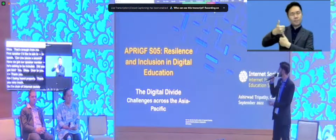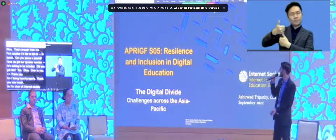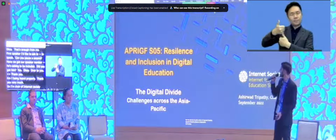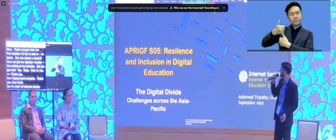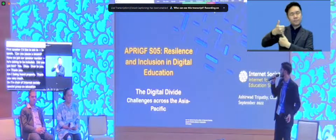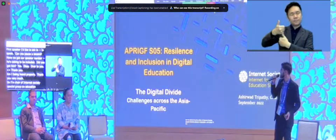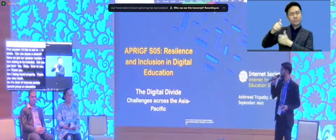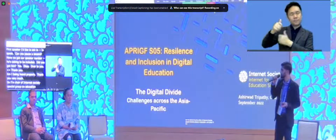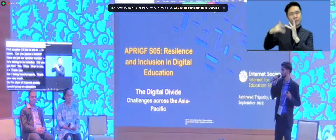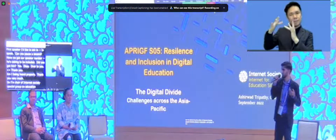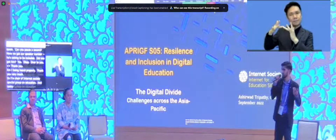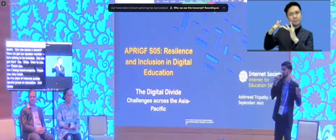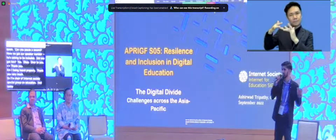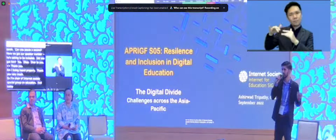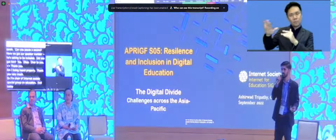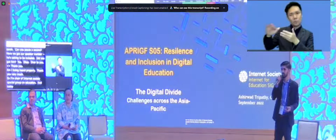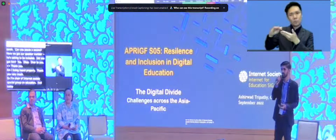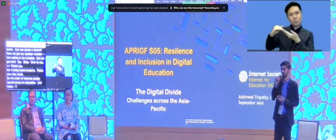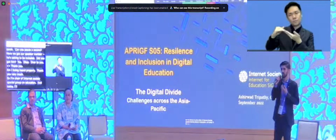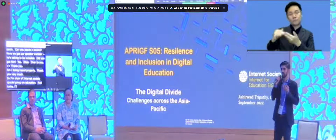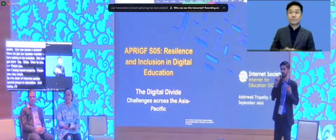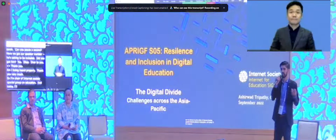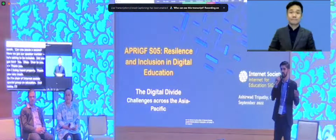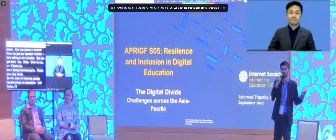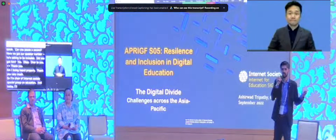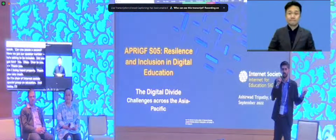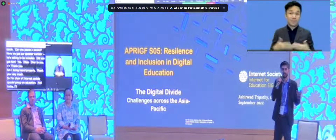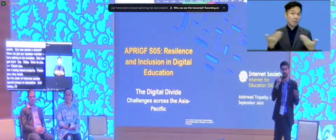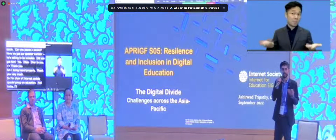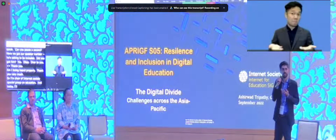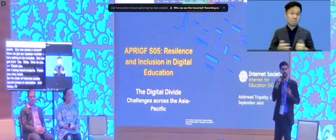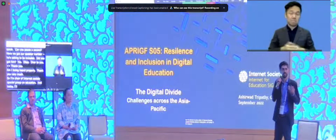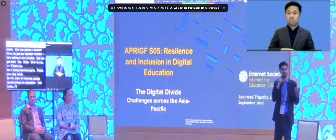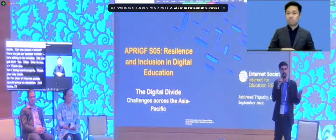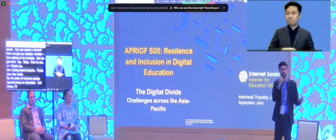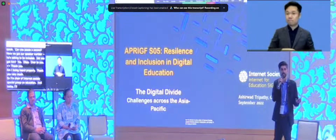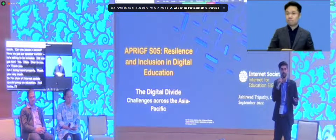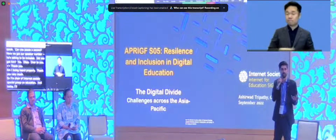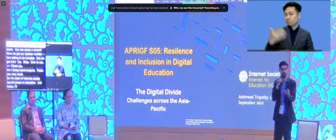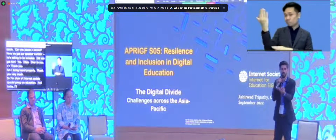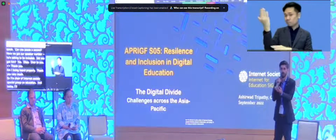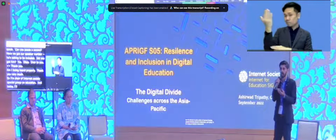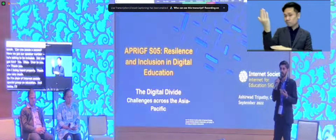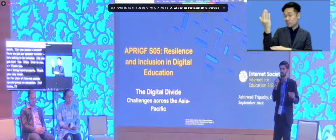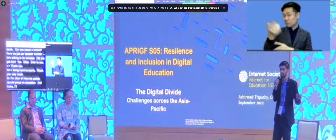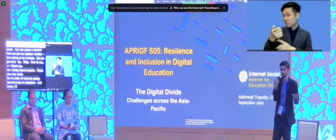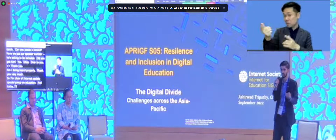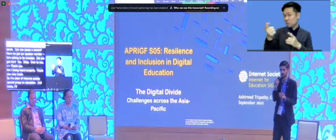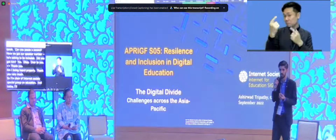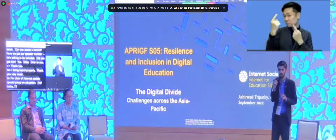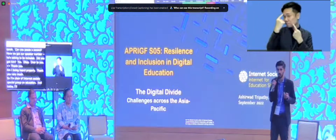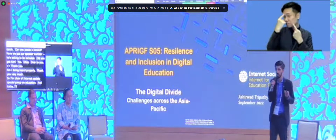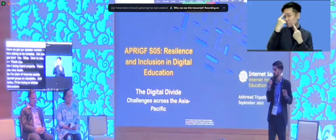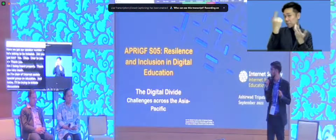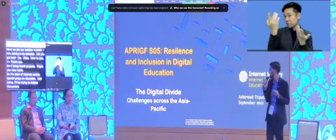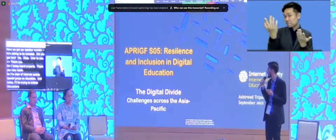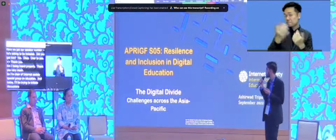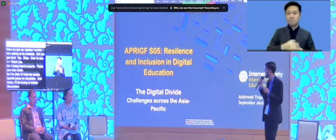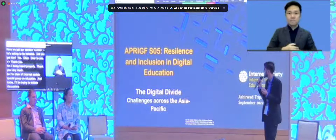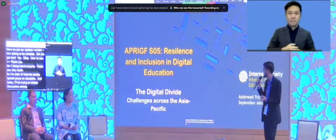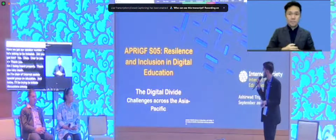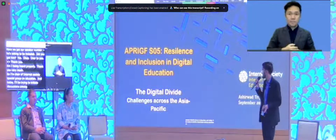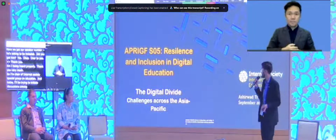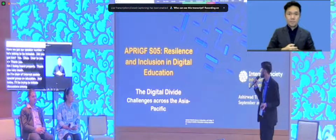I'll be trying to initiate a discussions among ourselves on